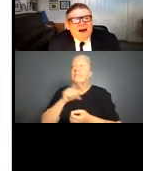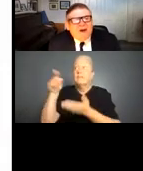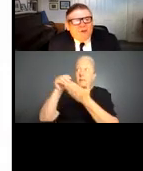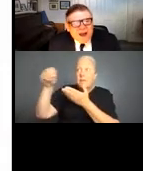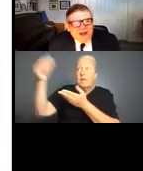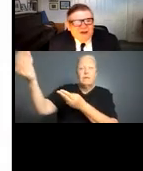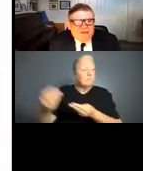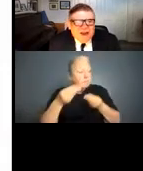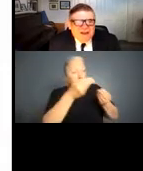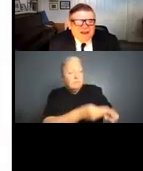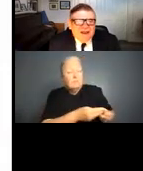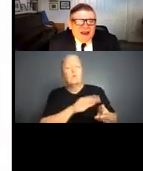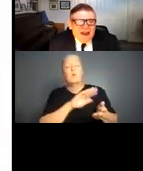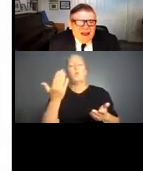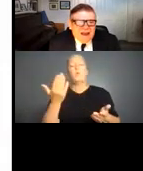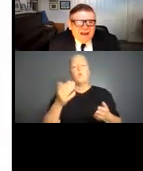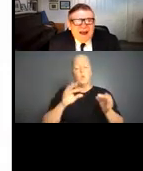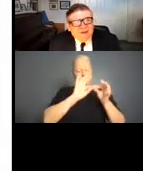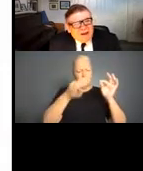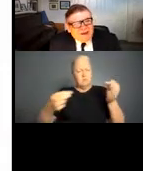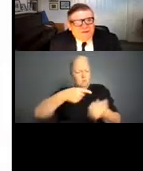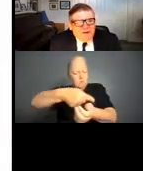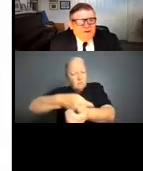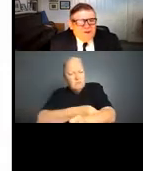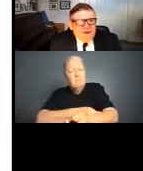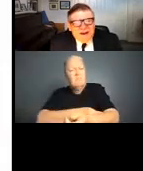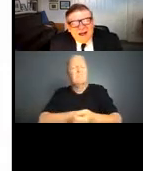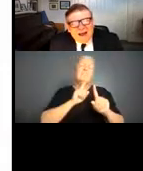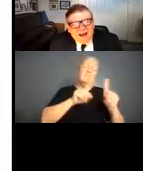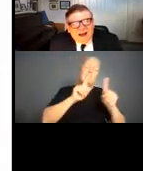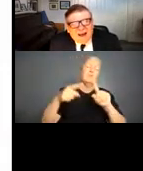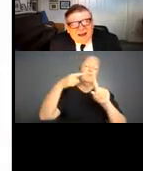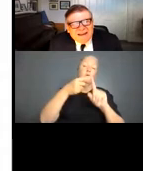catheters, a whole range of things that they need, as well as food.